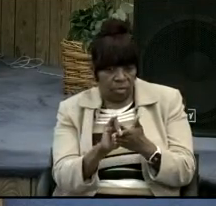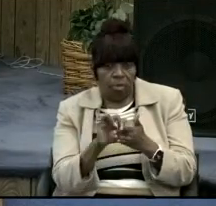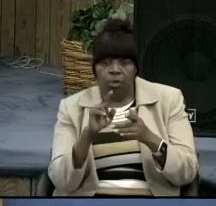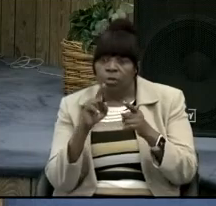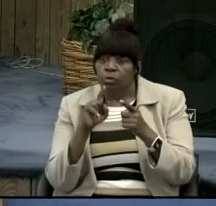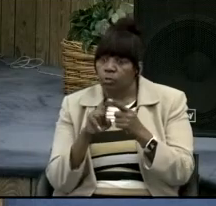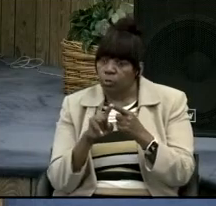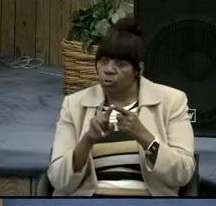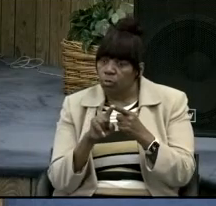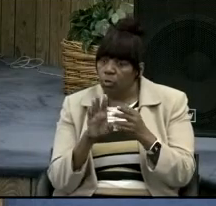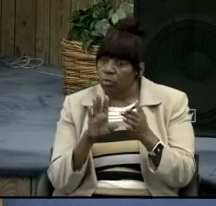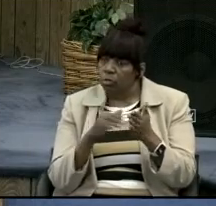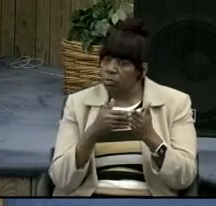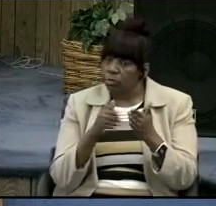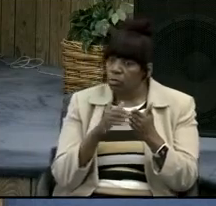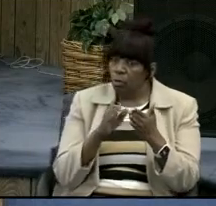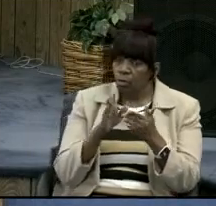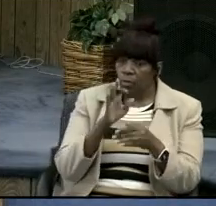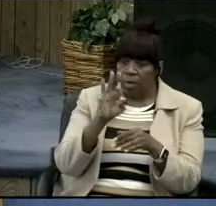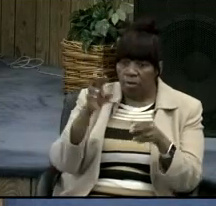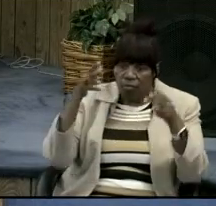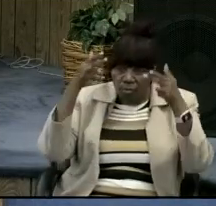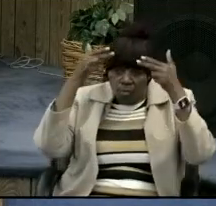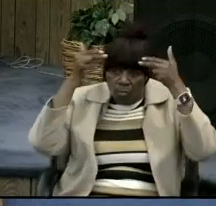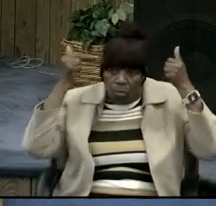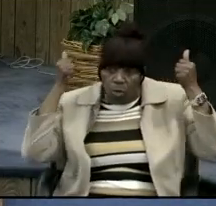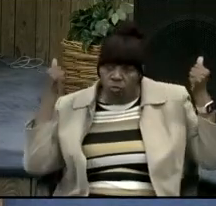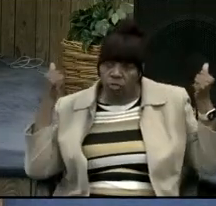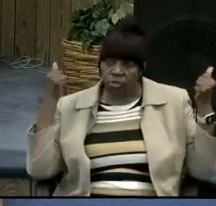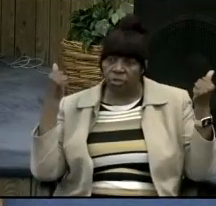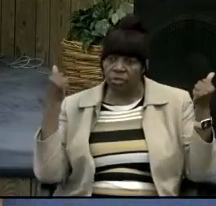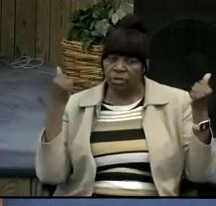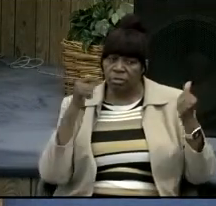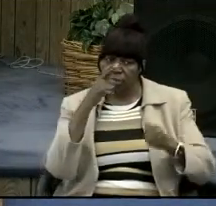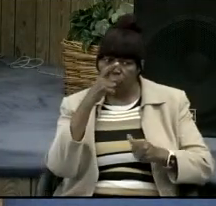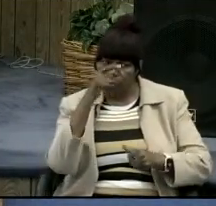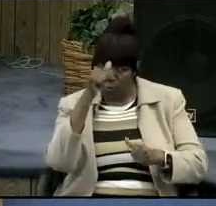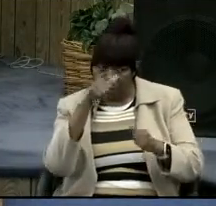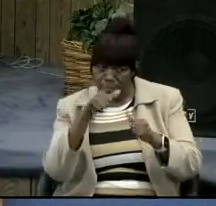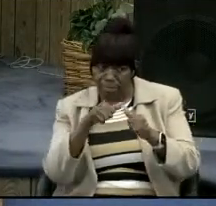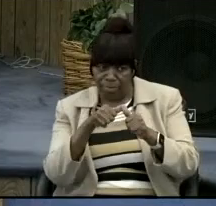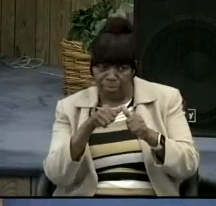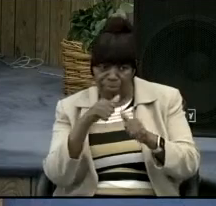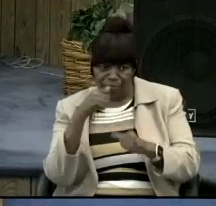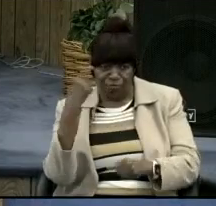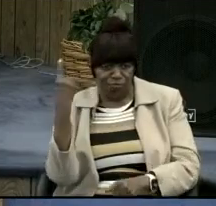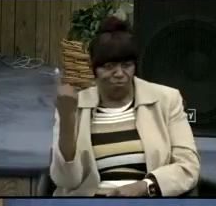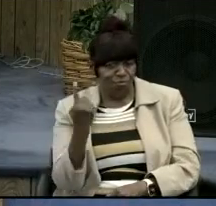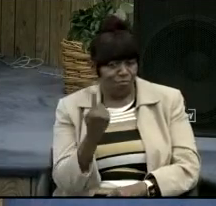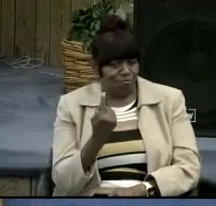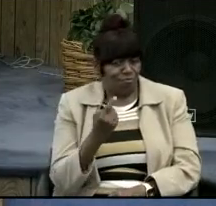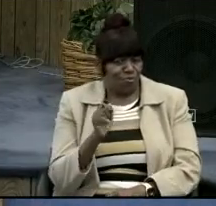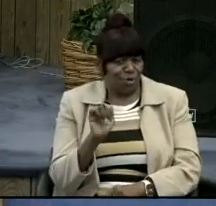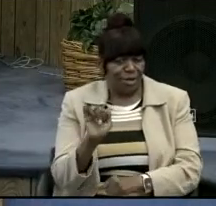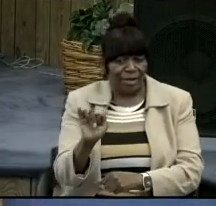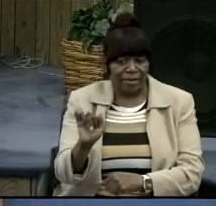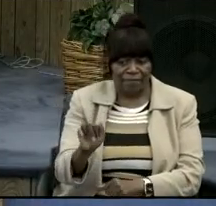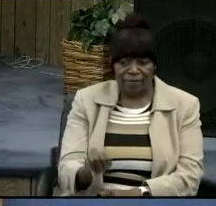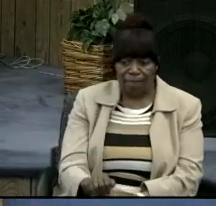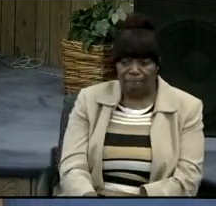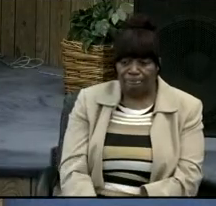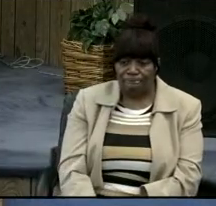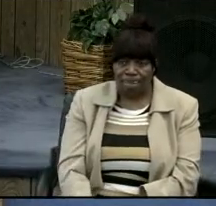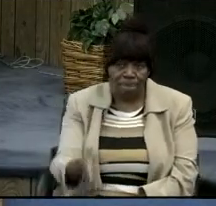song, such as the Song of Moses, people will remember it forever. Even if they hadn't sang it in years, they'll remember it